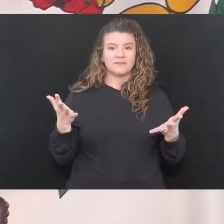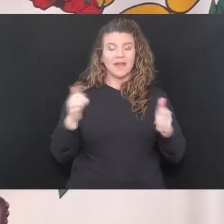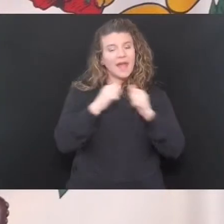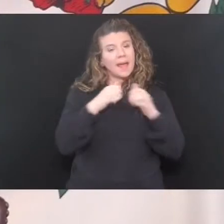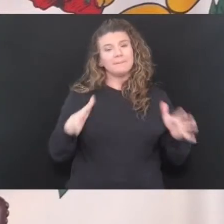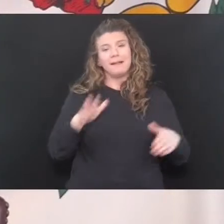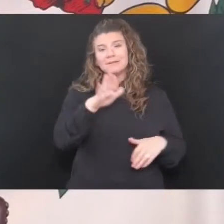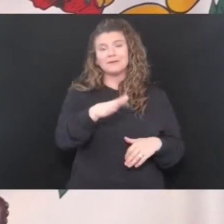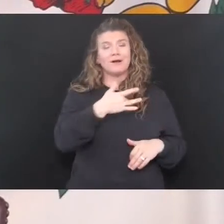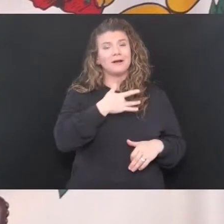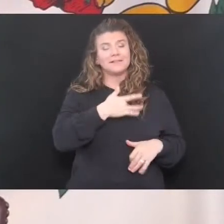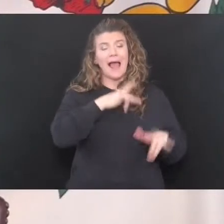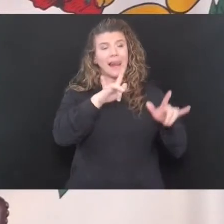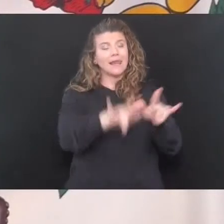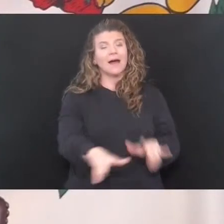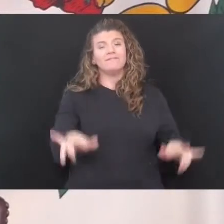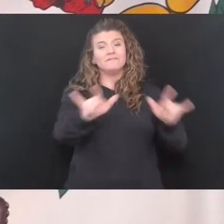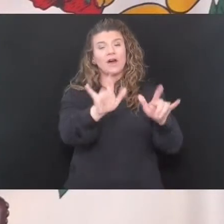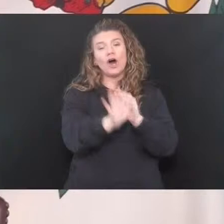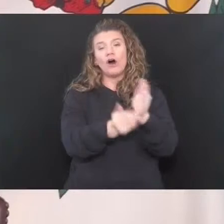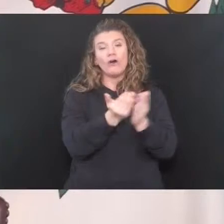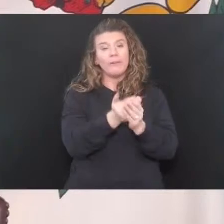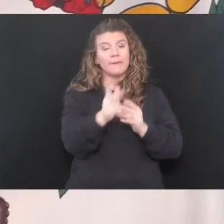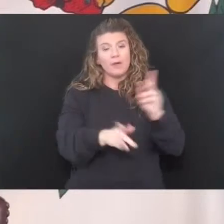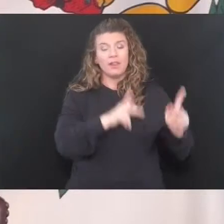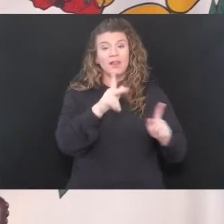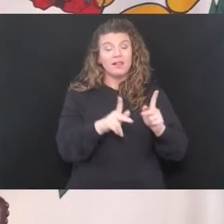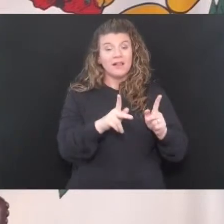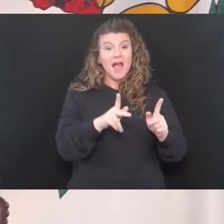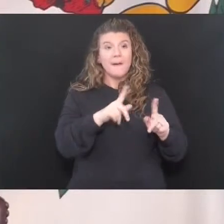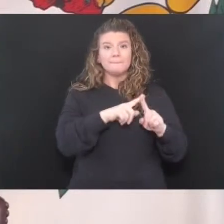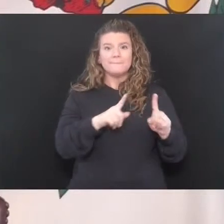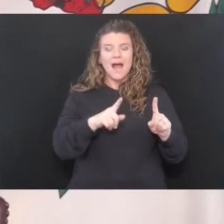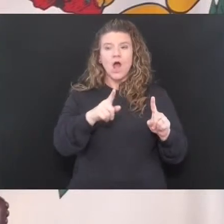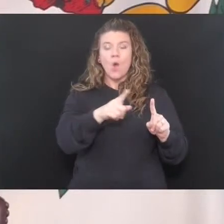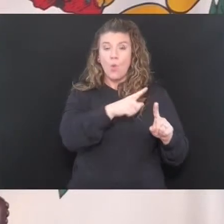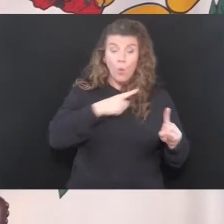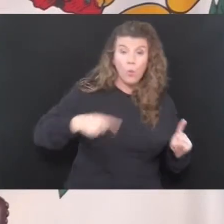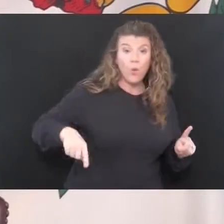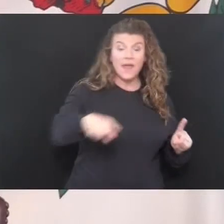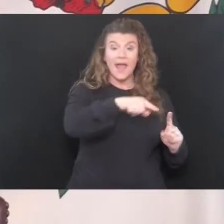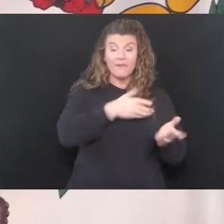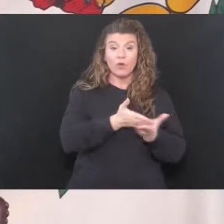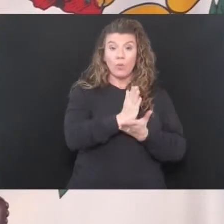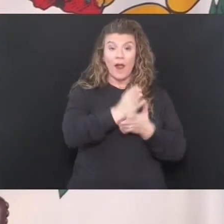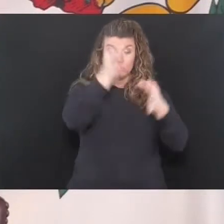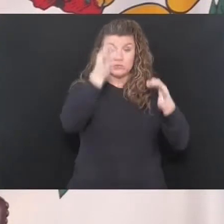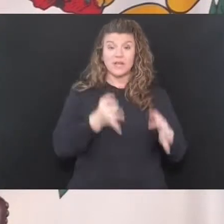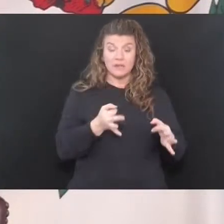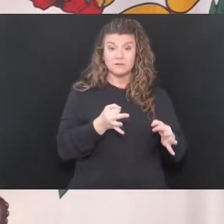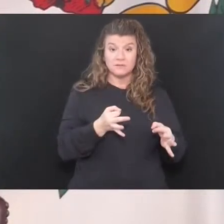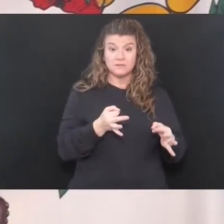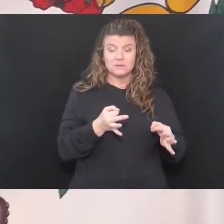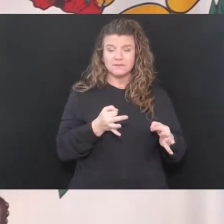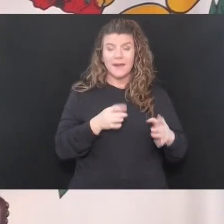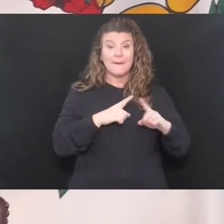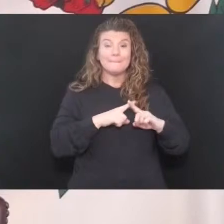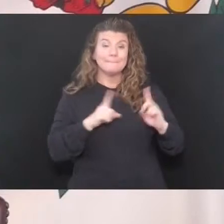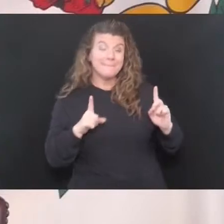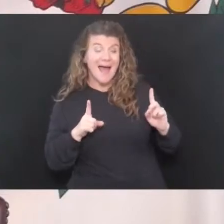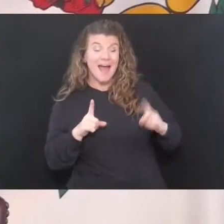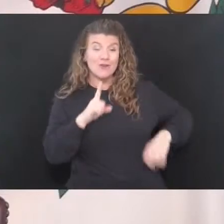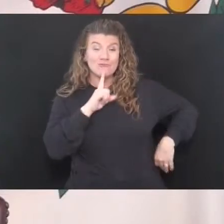bless their hearts, I love them with all my soul. We all have the right to decide. But